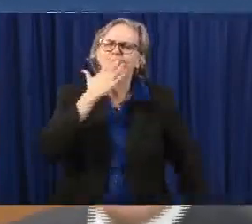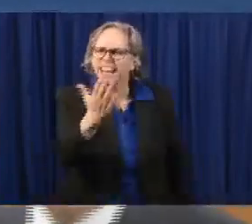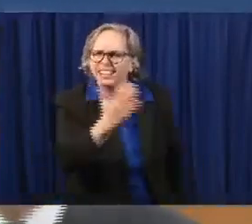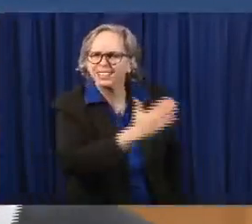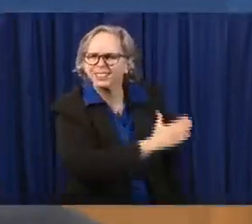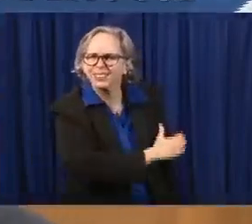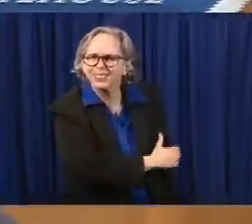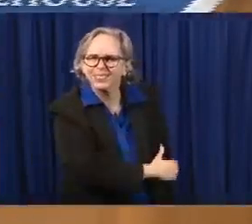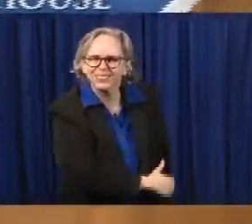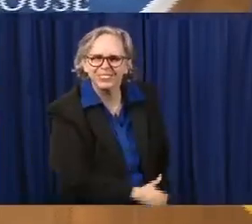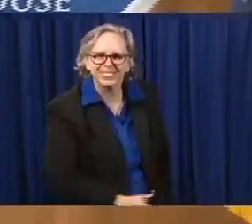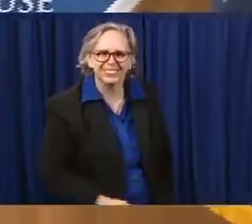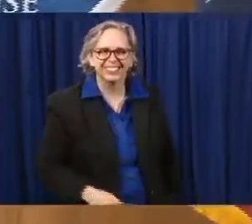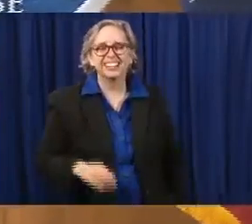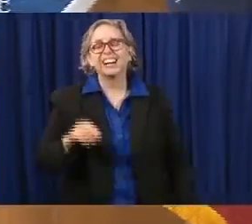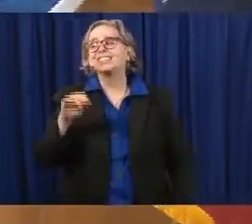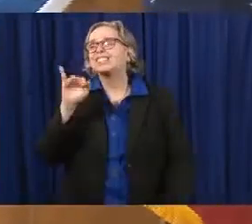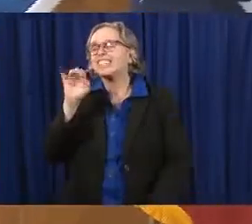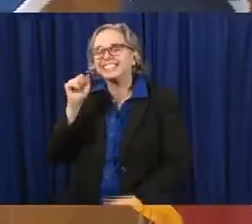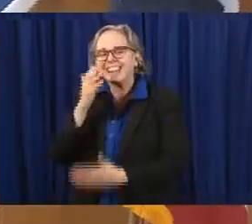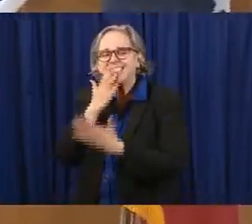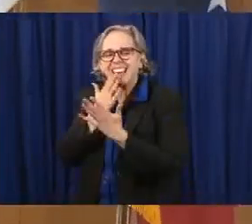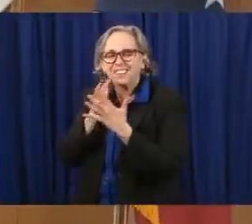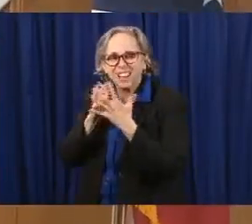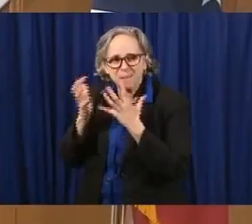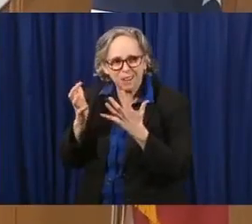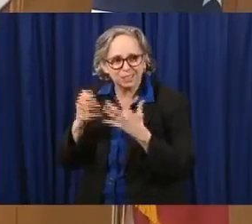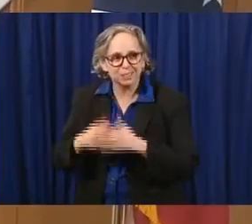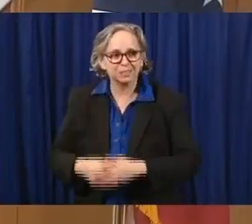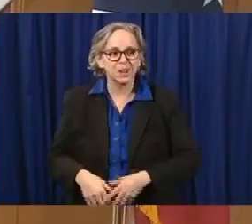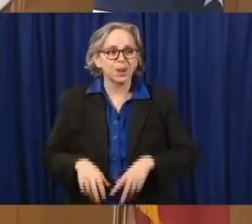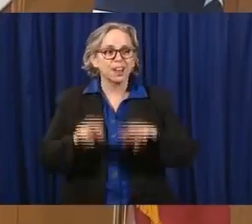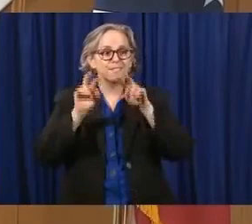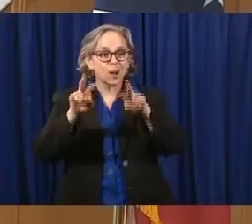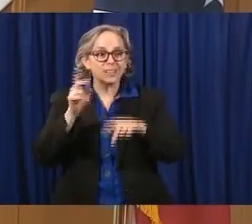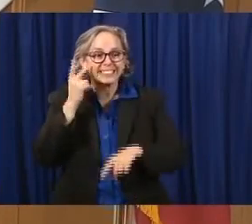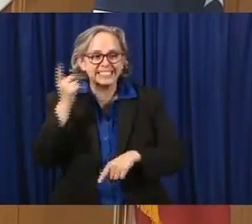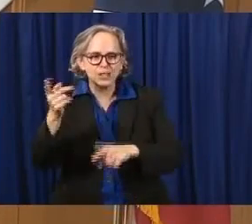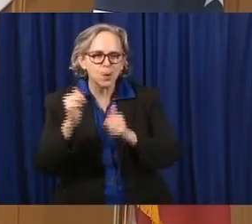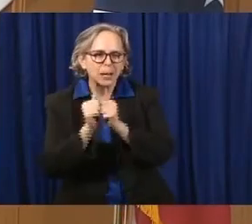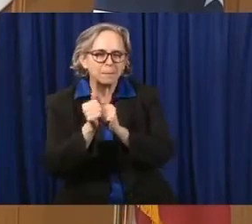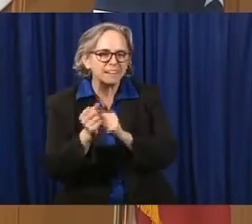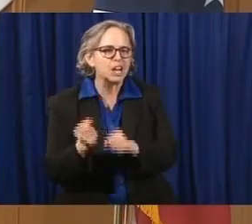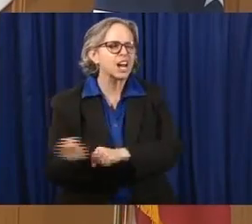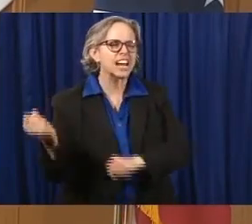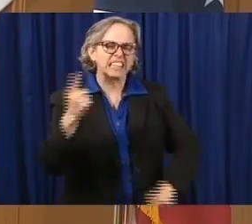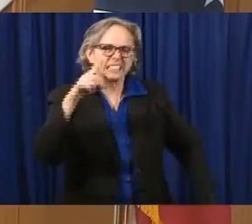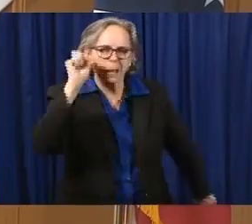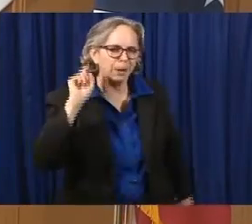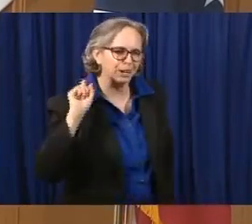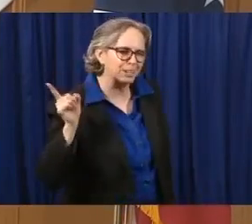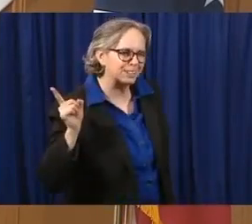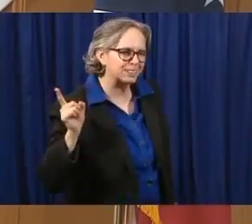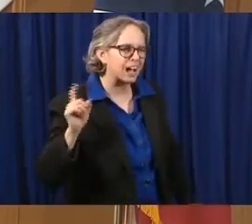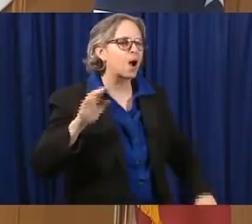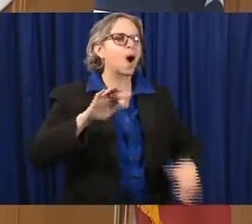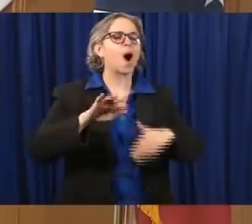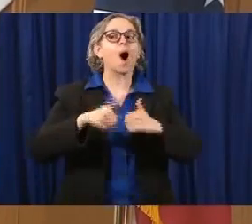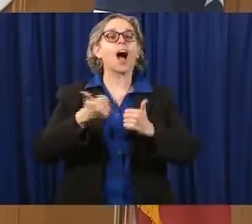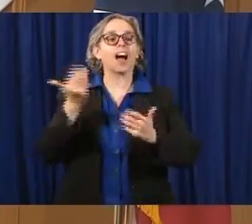Jessica, thank you very much, and we look forward to seeing you compete next summer and all the other